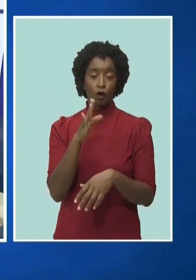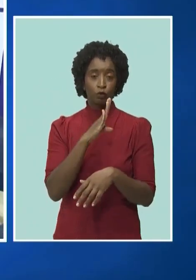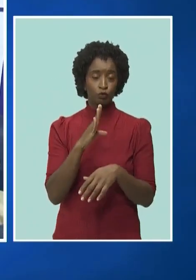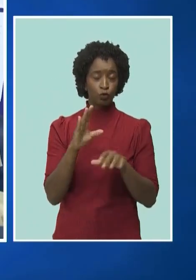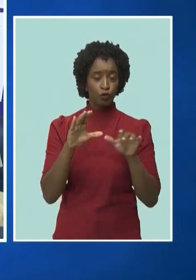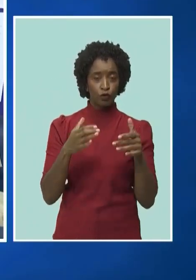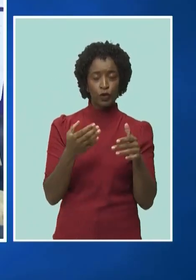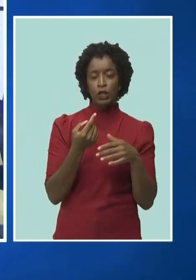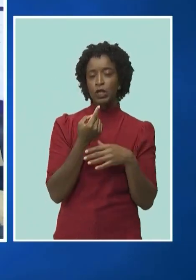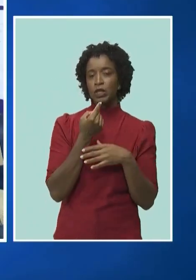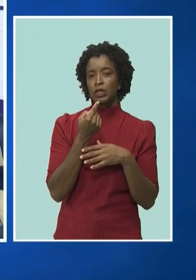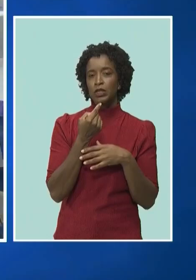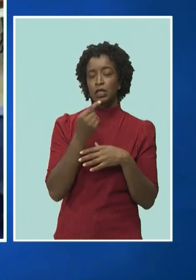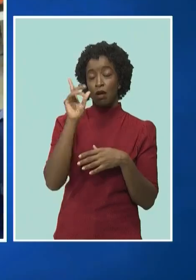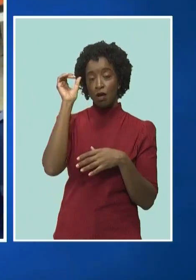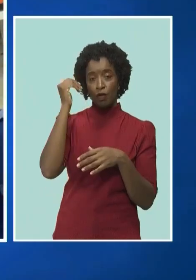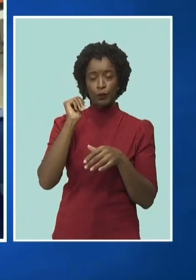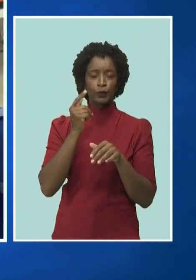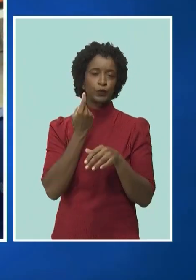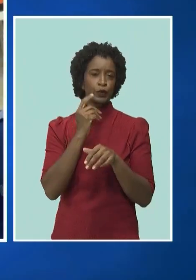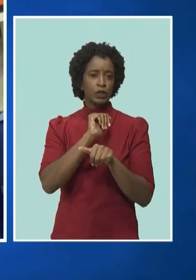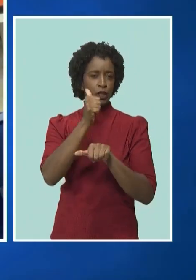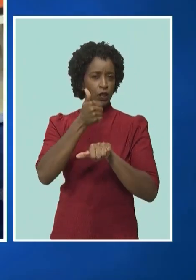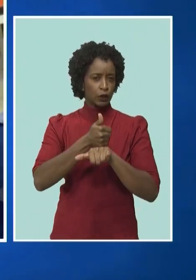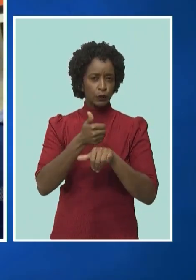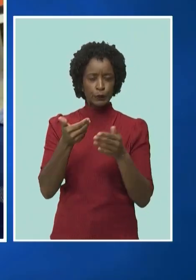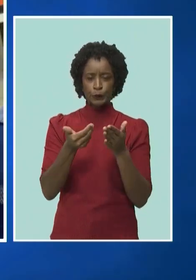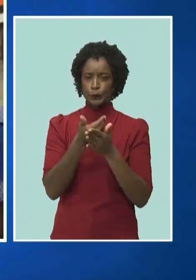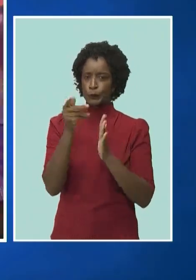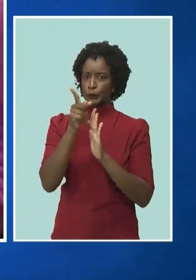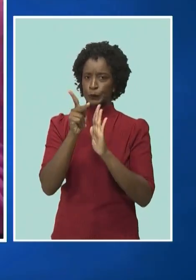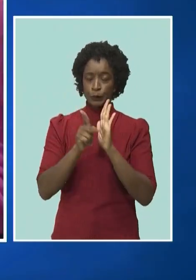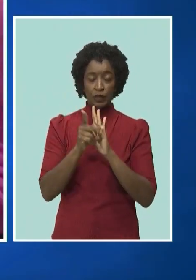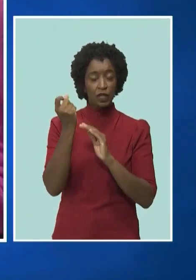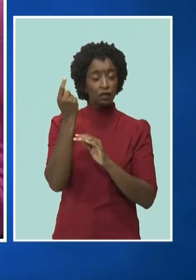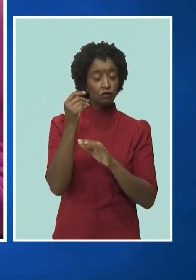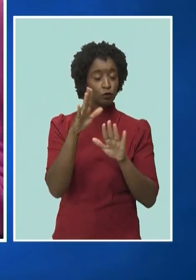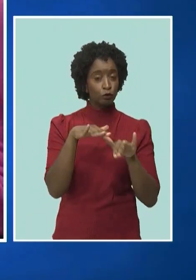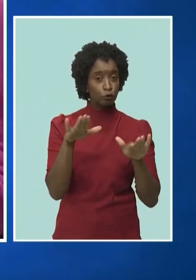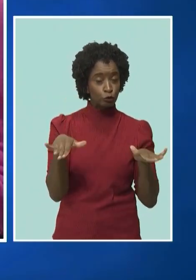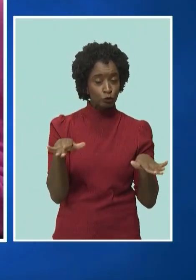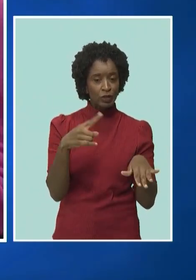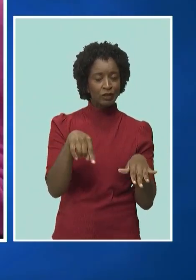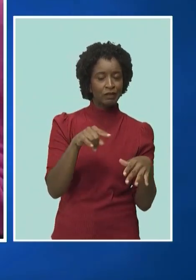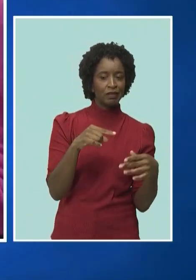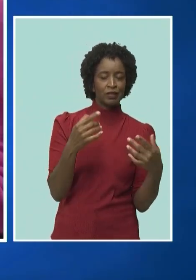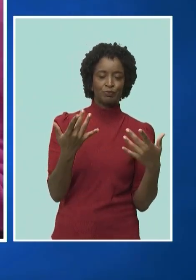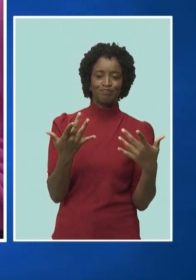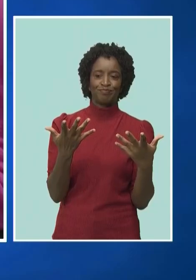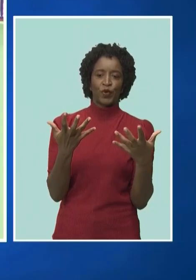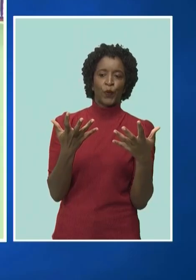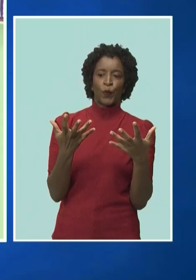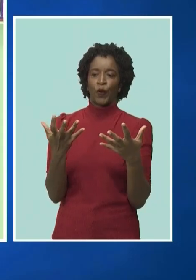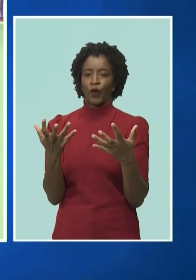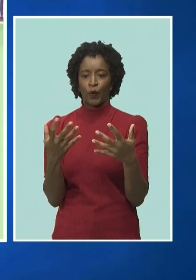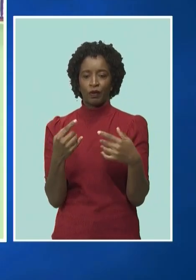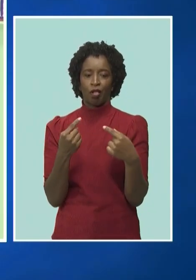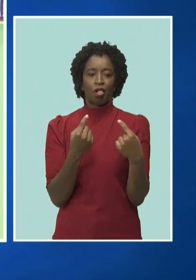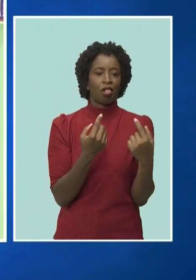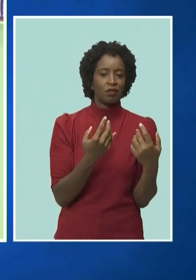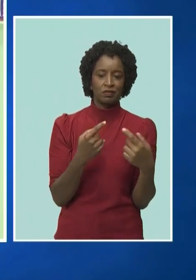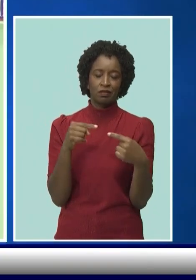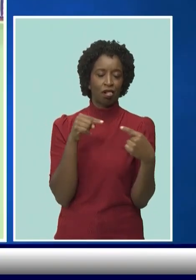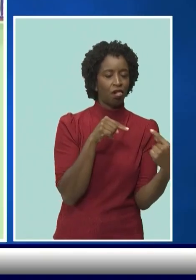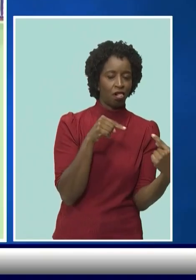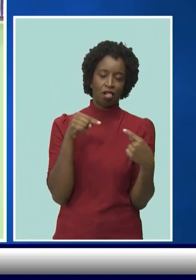been recently passed by government, but our children are challenged daily and the time to act is now. It will be critical for government